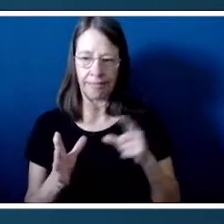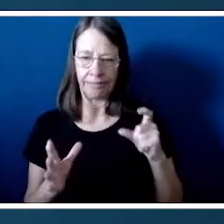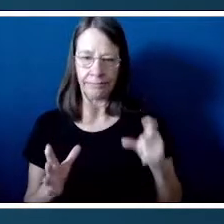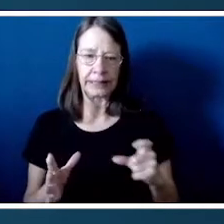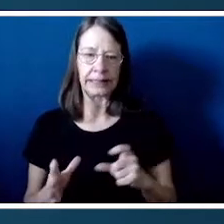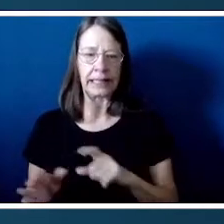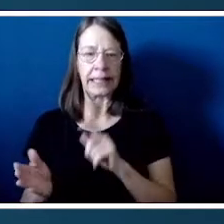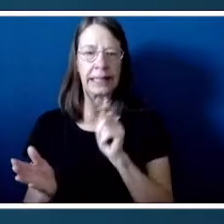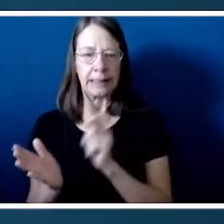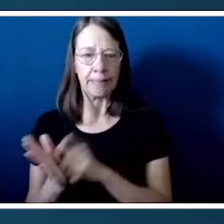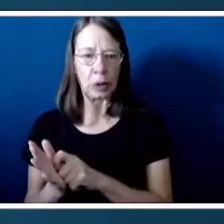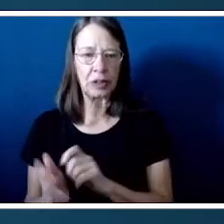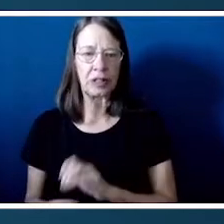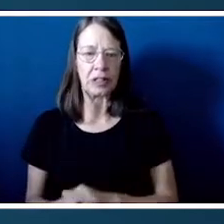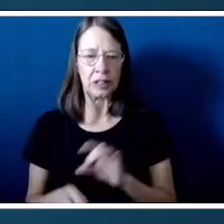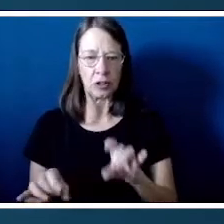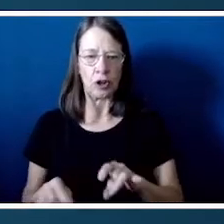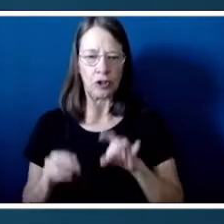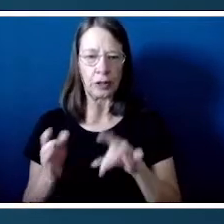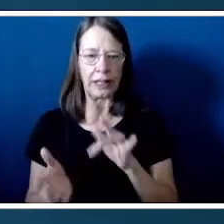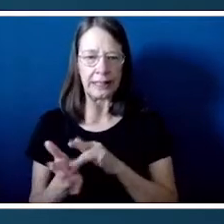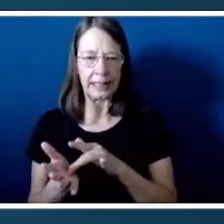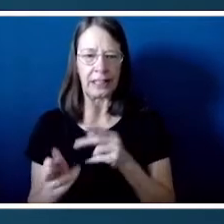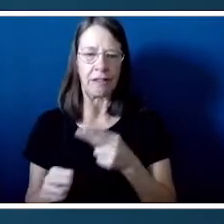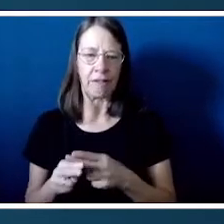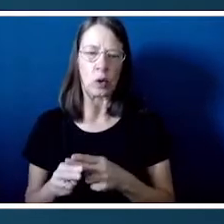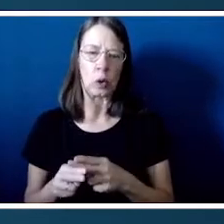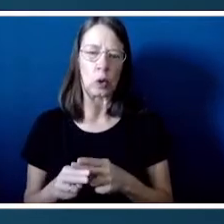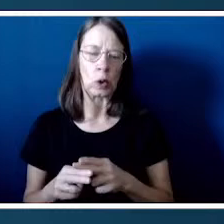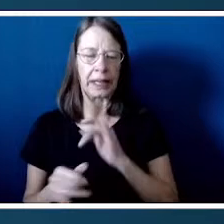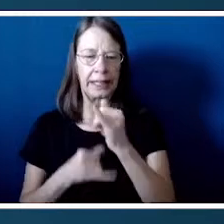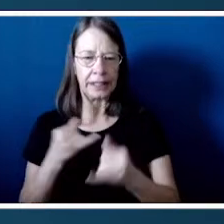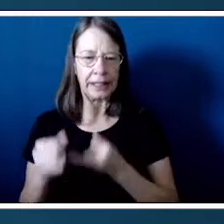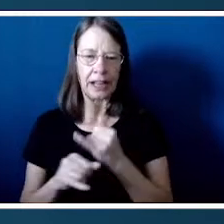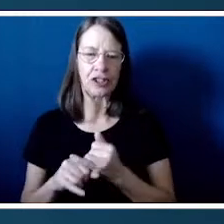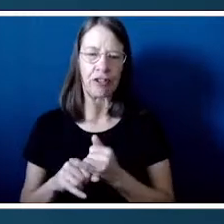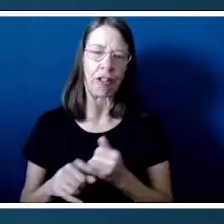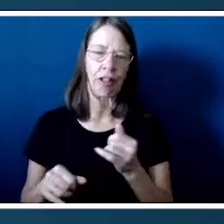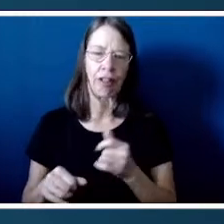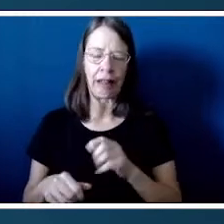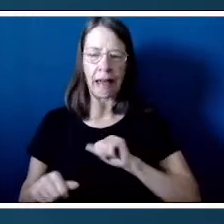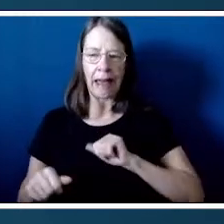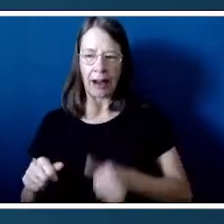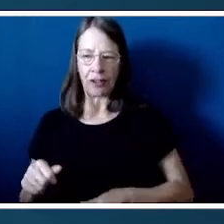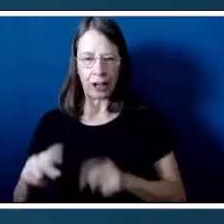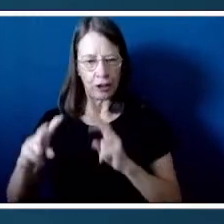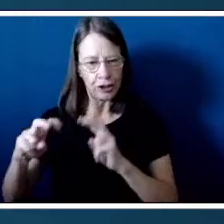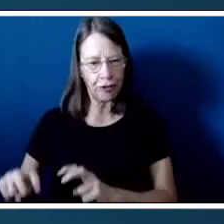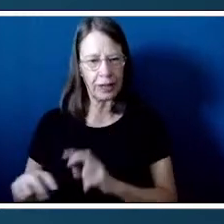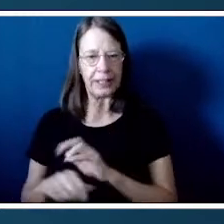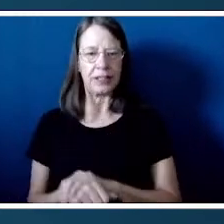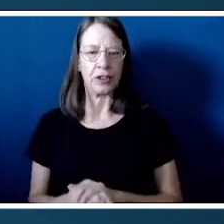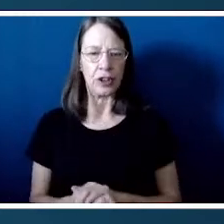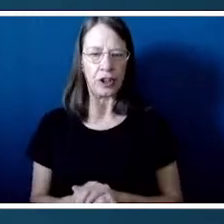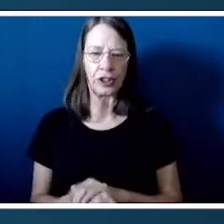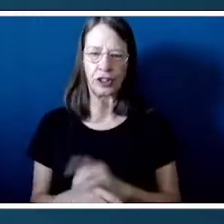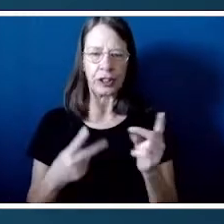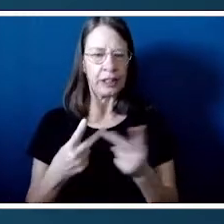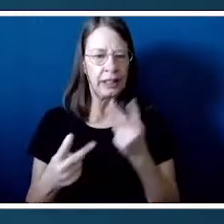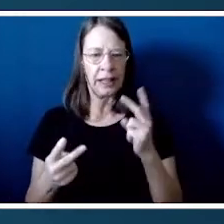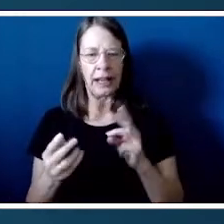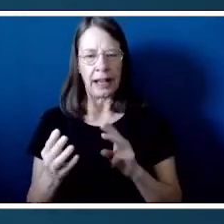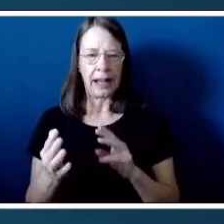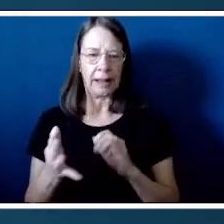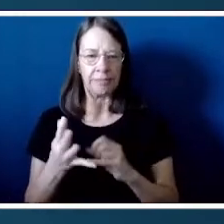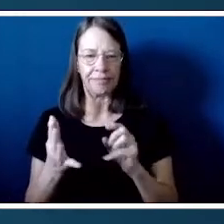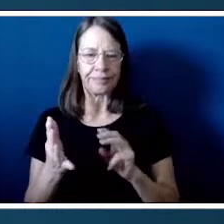Australian Centre for International Agricultural Research, DT Global, Konrad Adenauer Stiftung Australia, SMEC, and